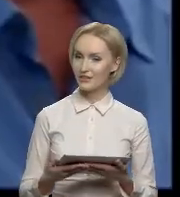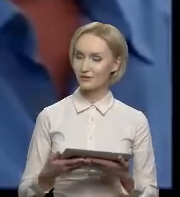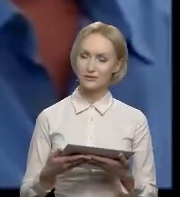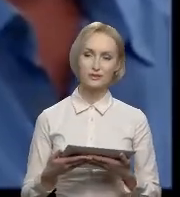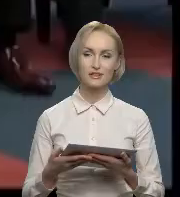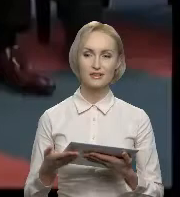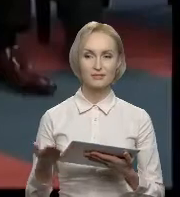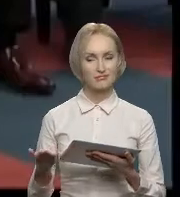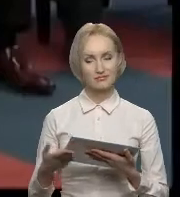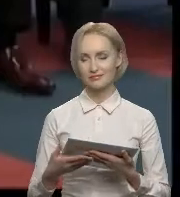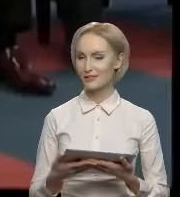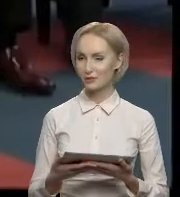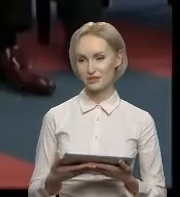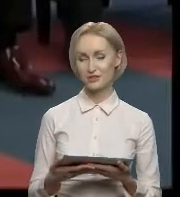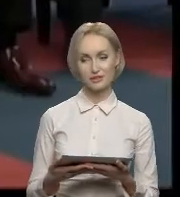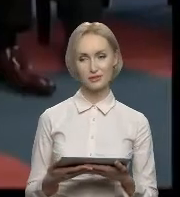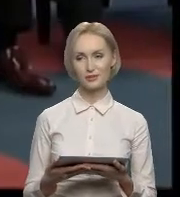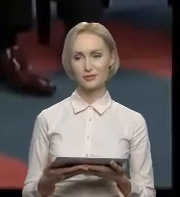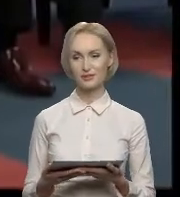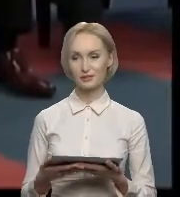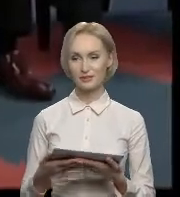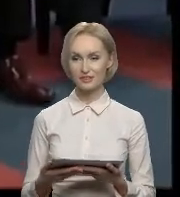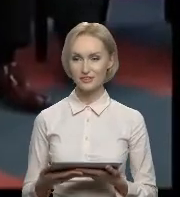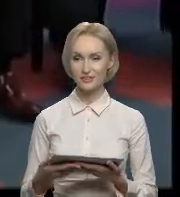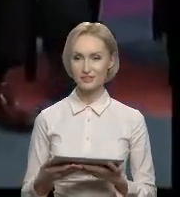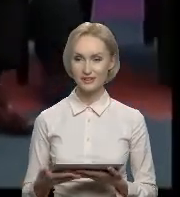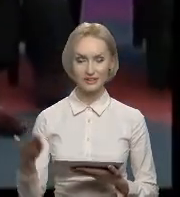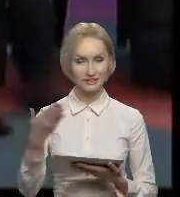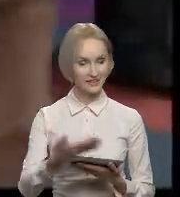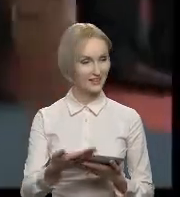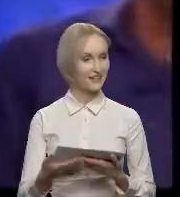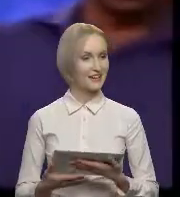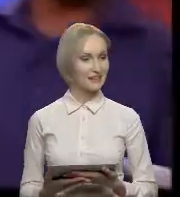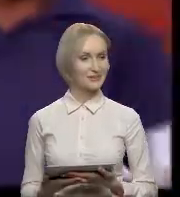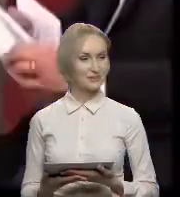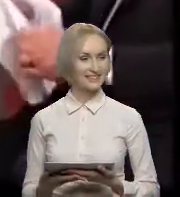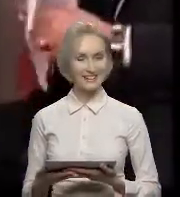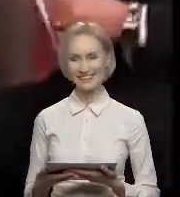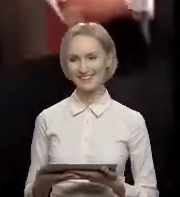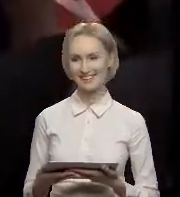Okay. Tyrone, you are not.